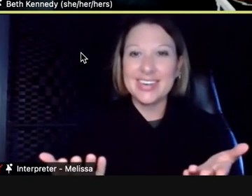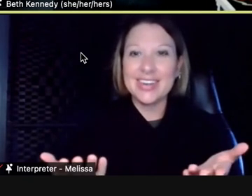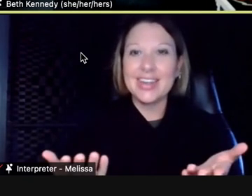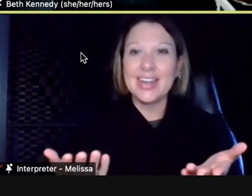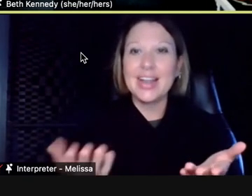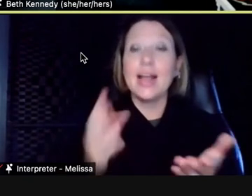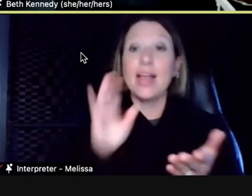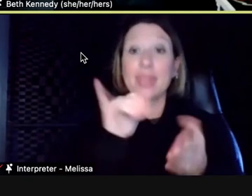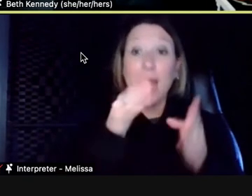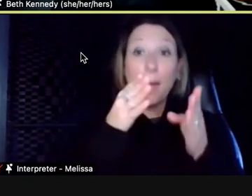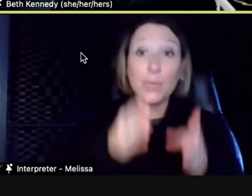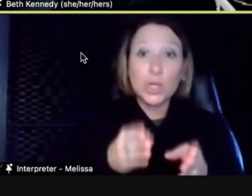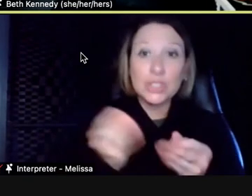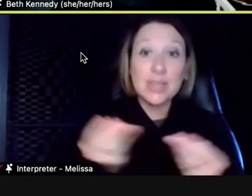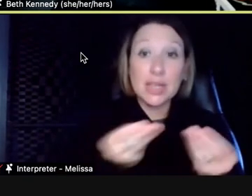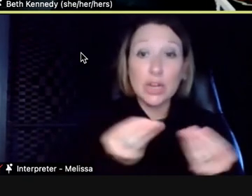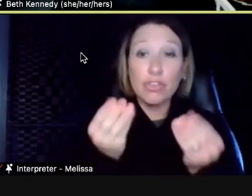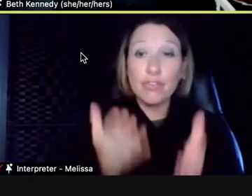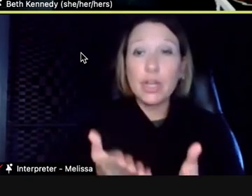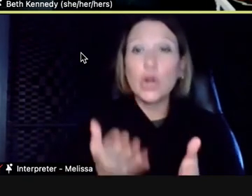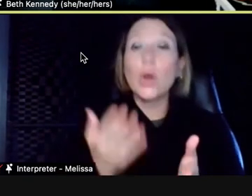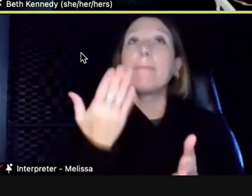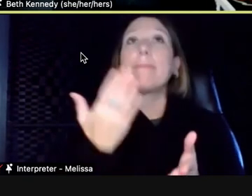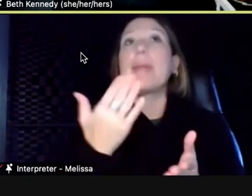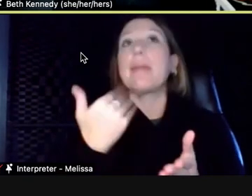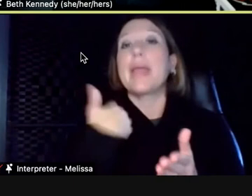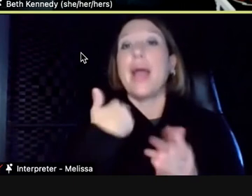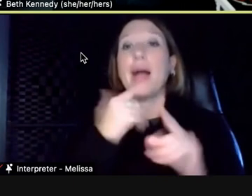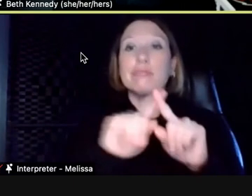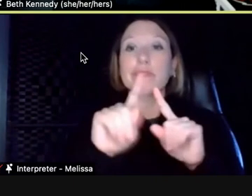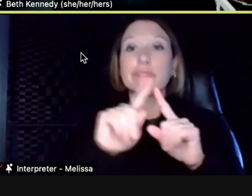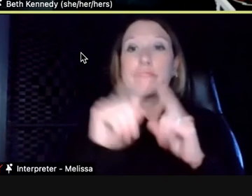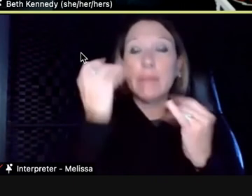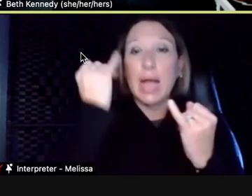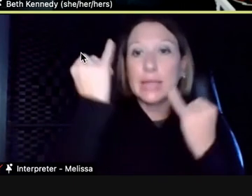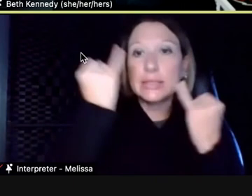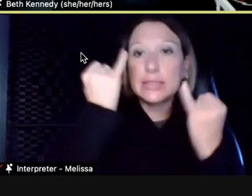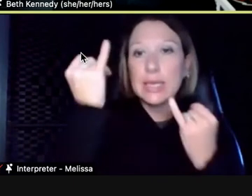goals or how things could be adapted.